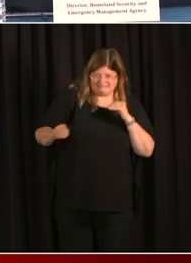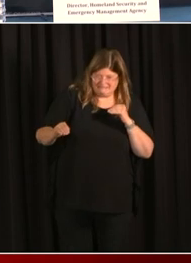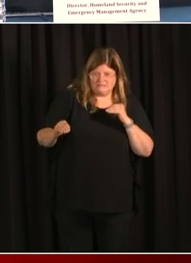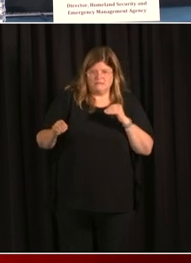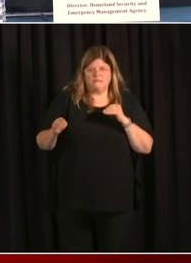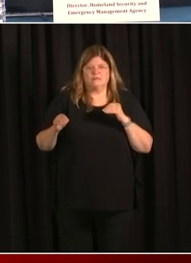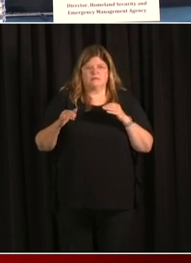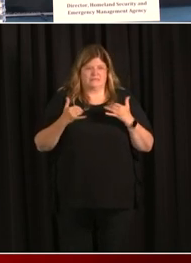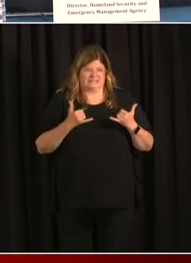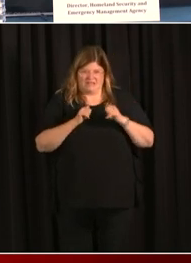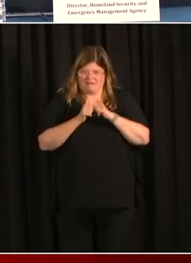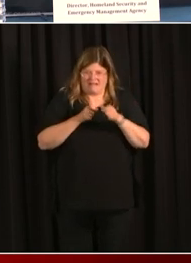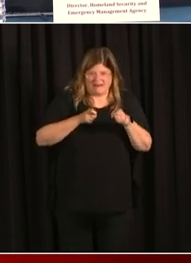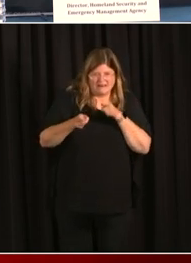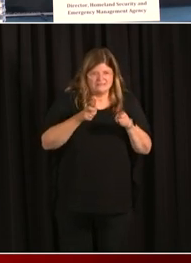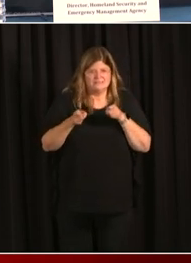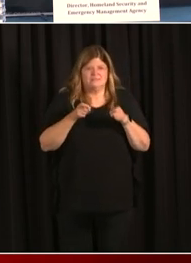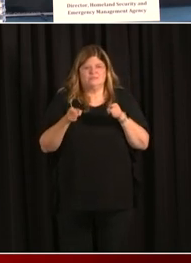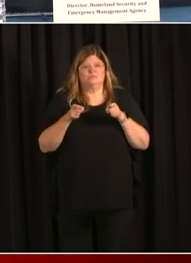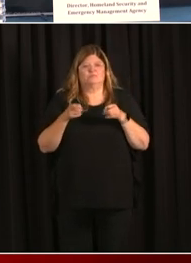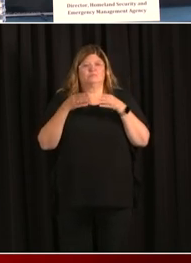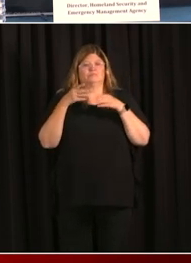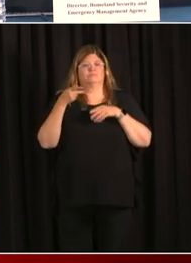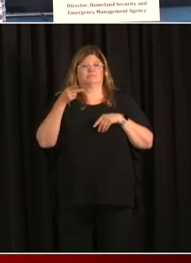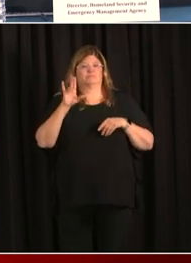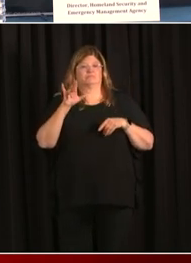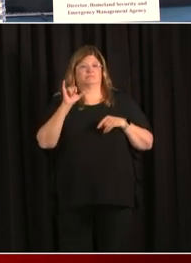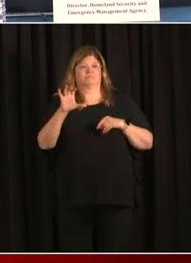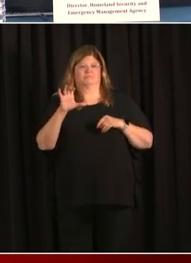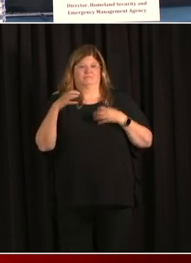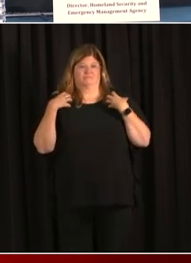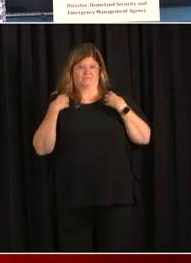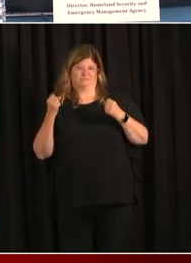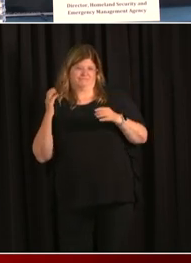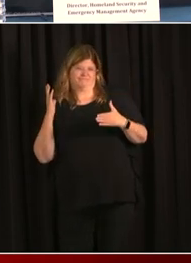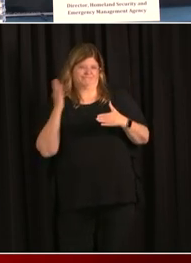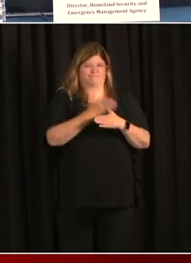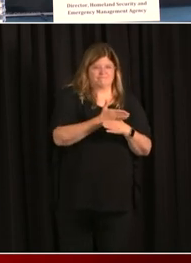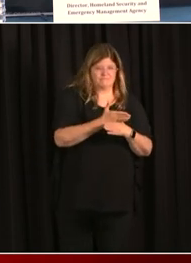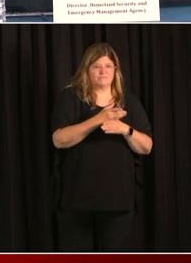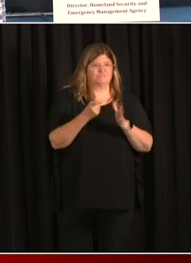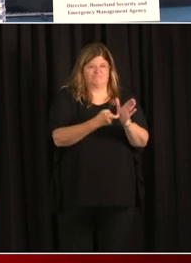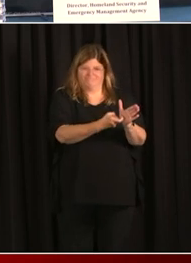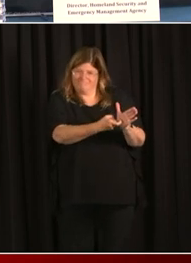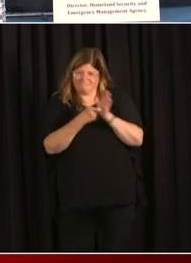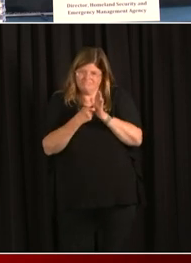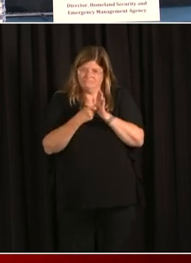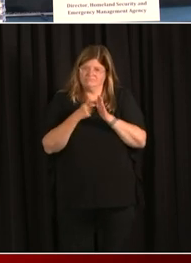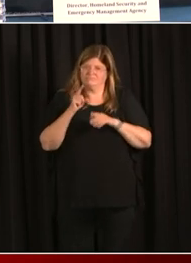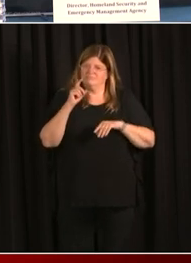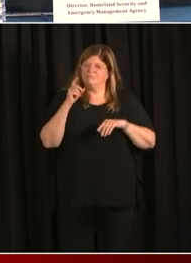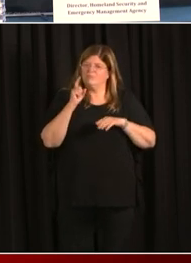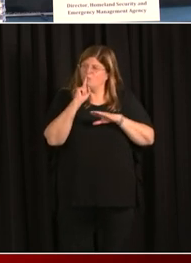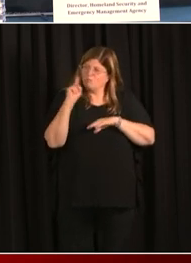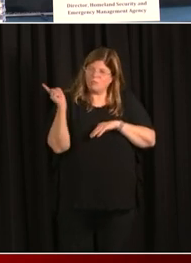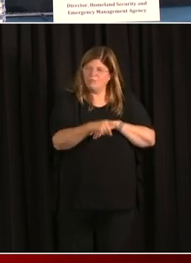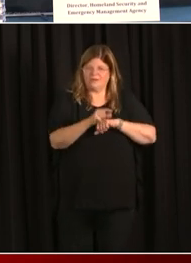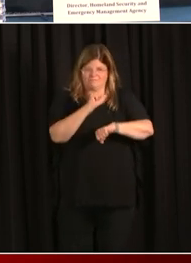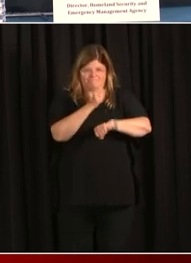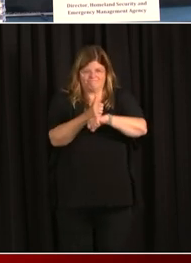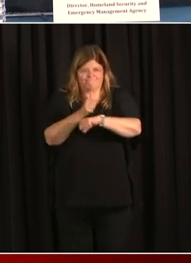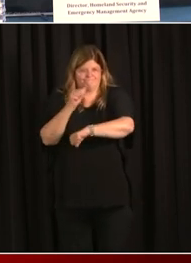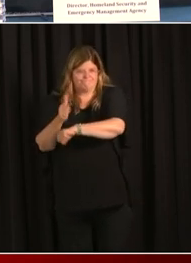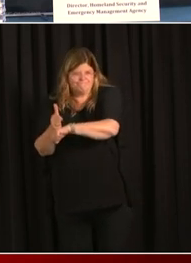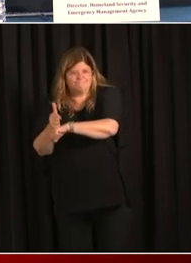ways. The first was through public health interventions. The Mayor mentioned some of the orders that she put in place in order to make sure that